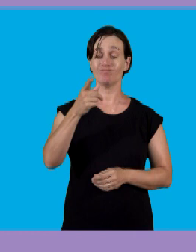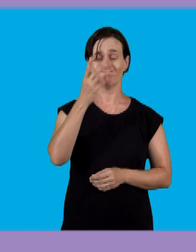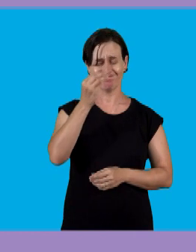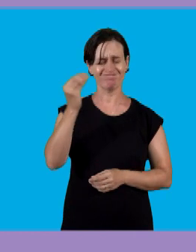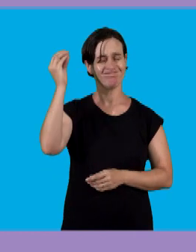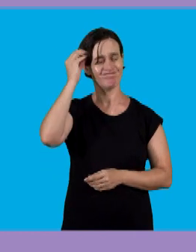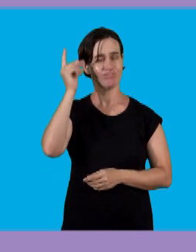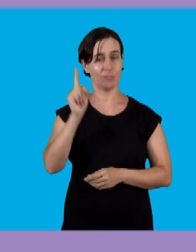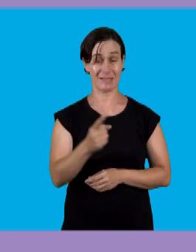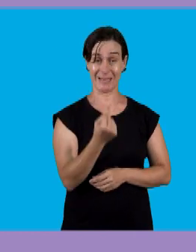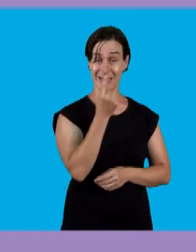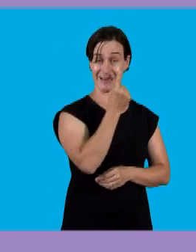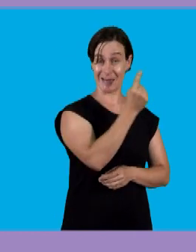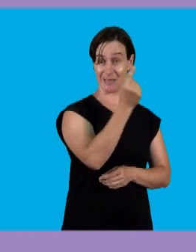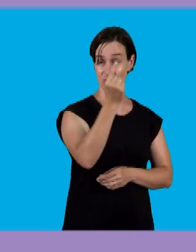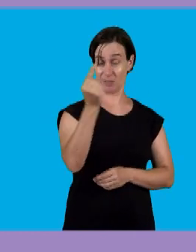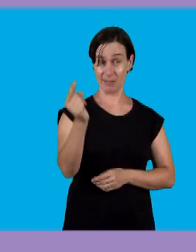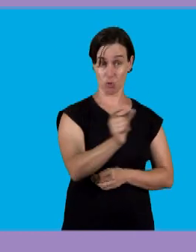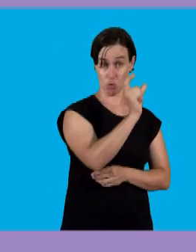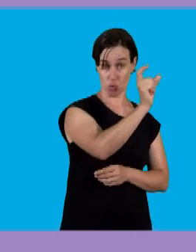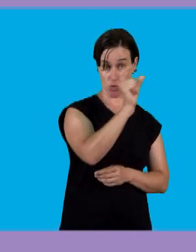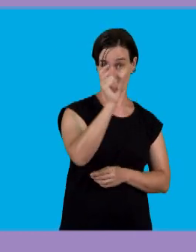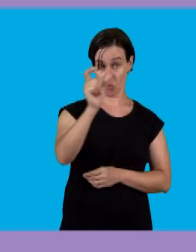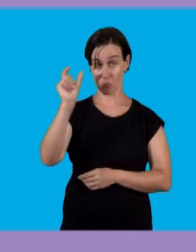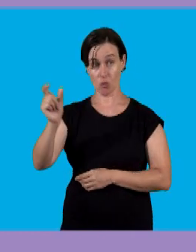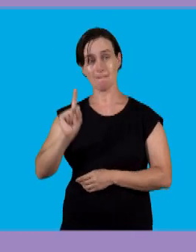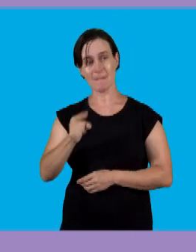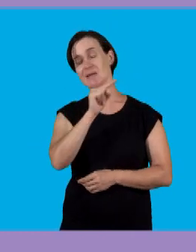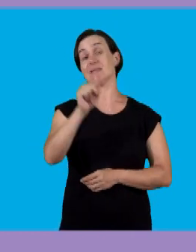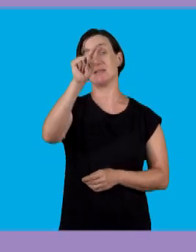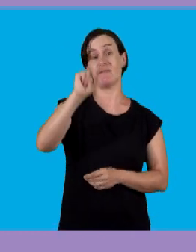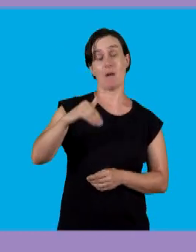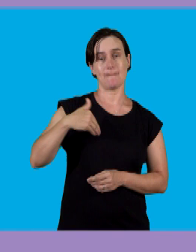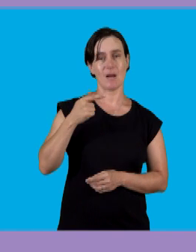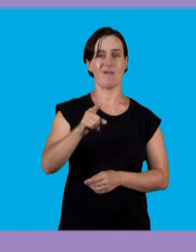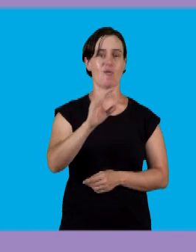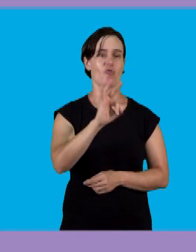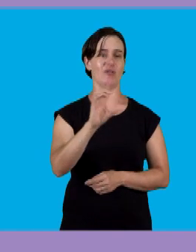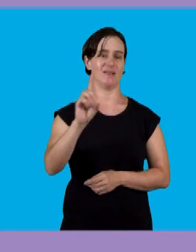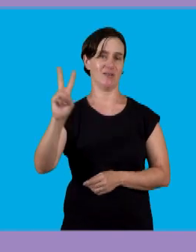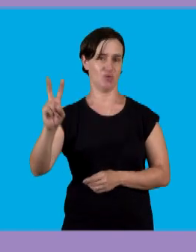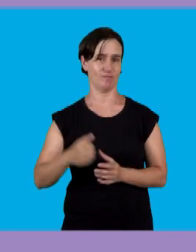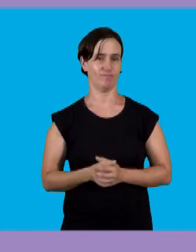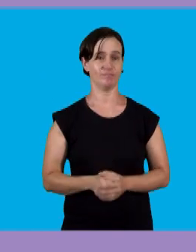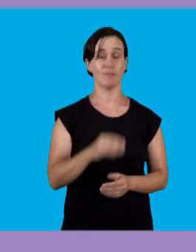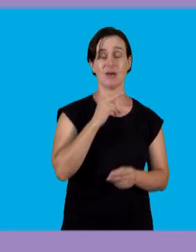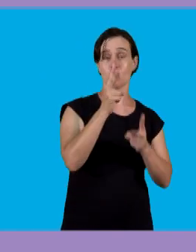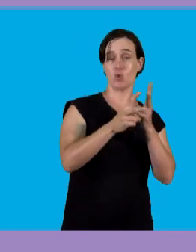that term that is being divided. 12d exponent 5 divided by 3d